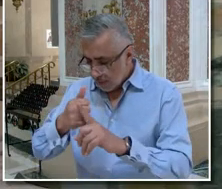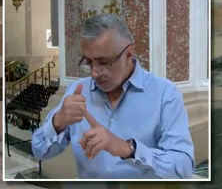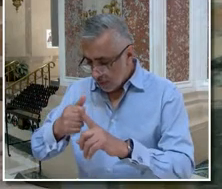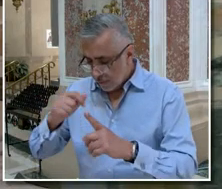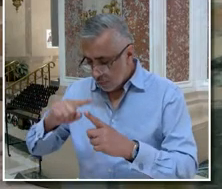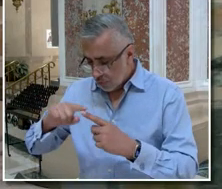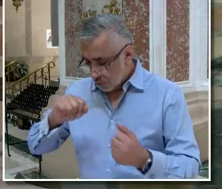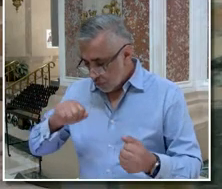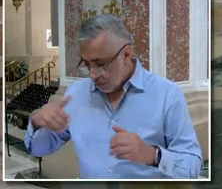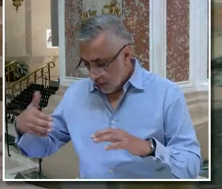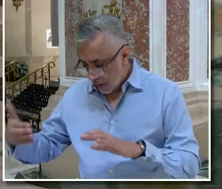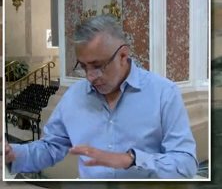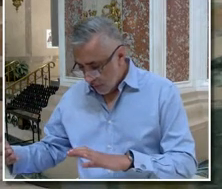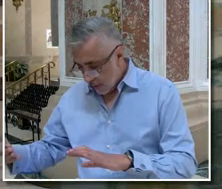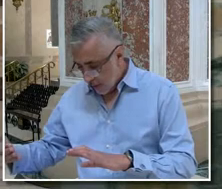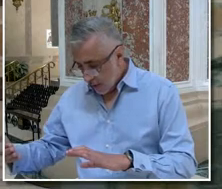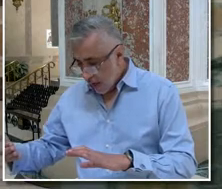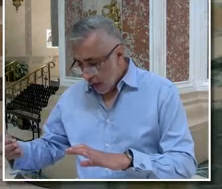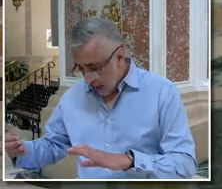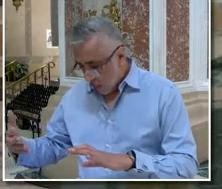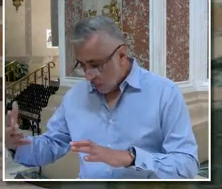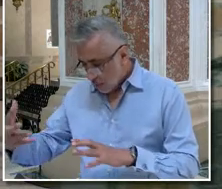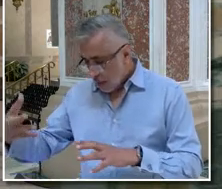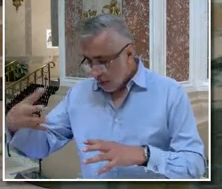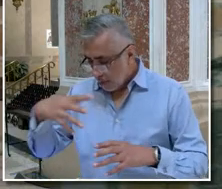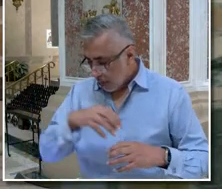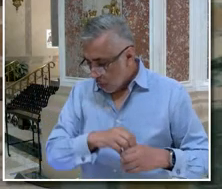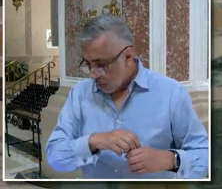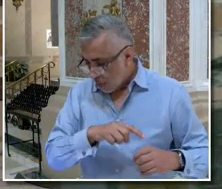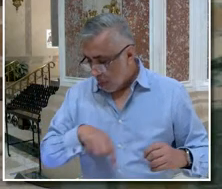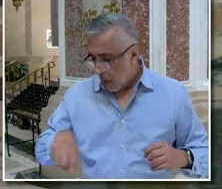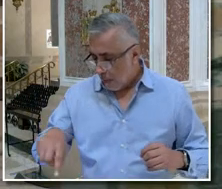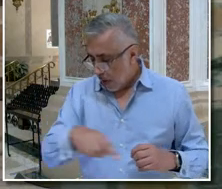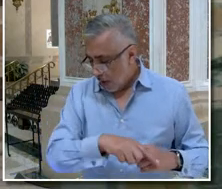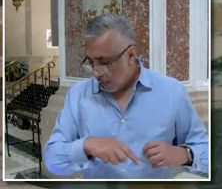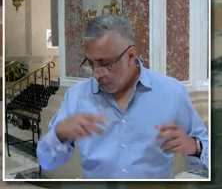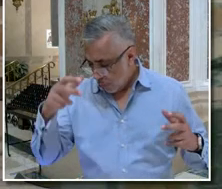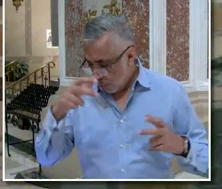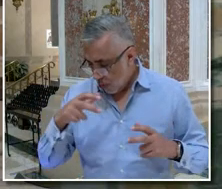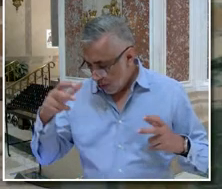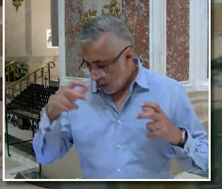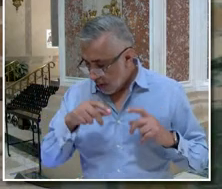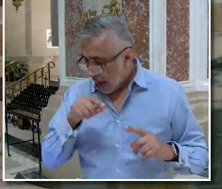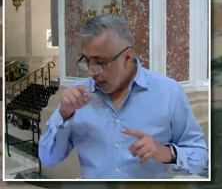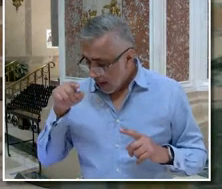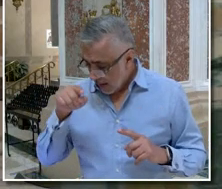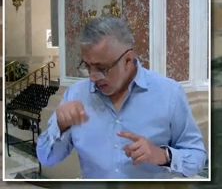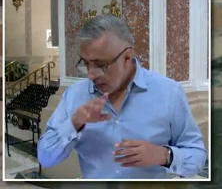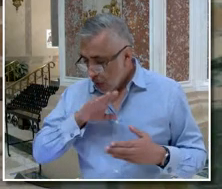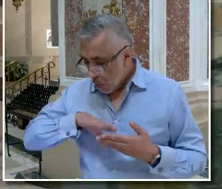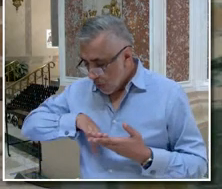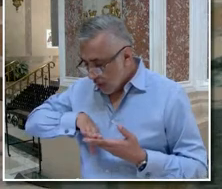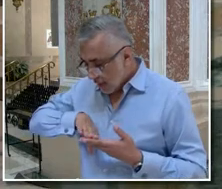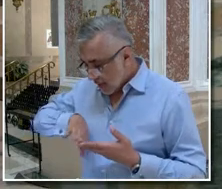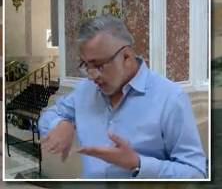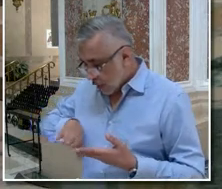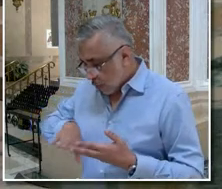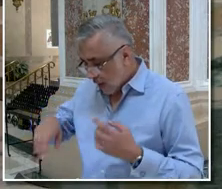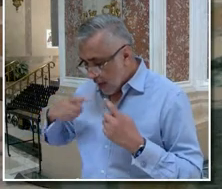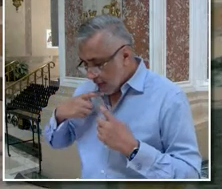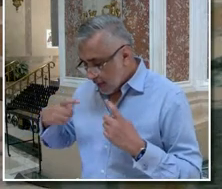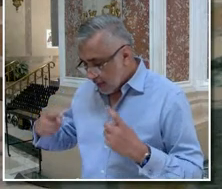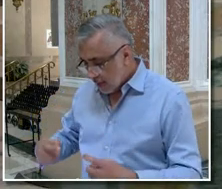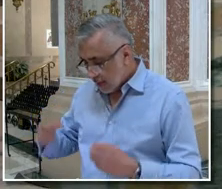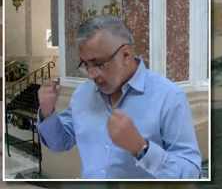death and was counted among the wicked, and he shall take away the sins